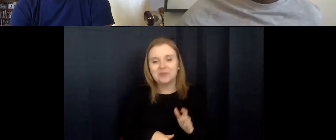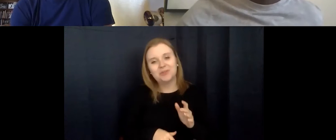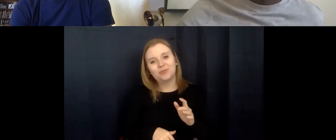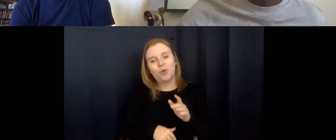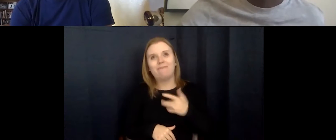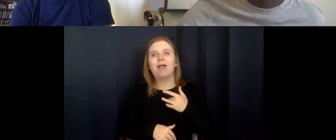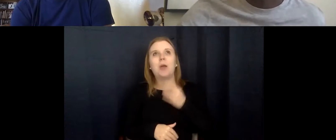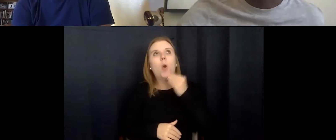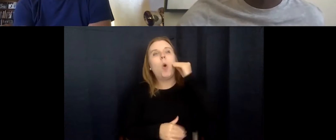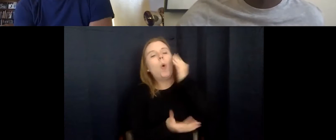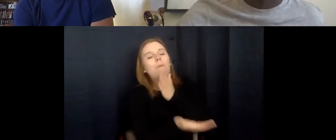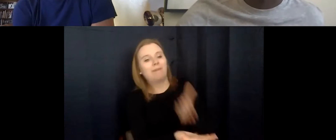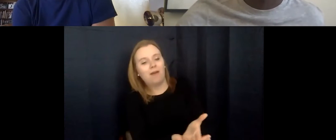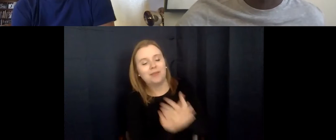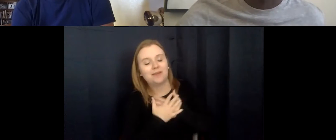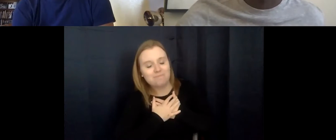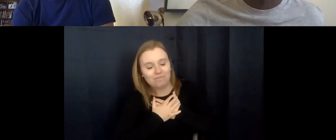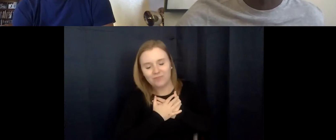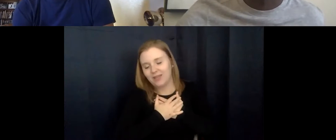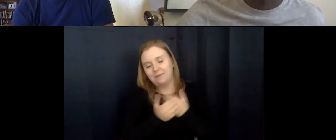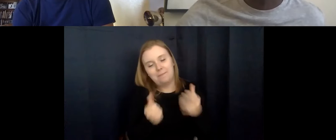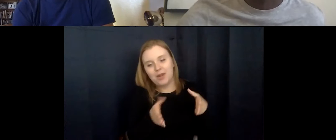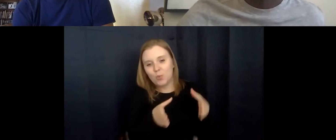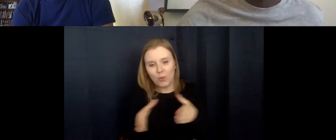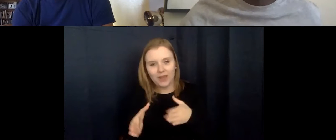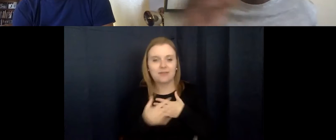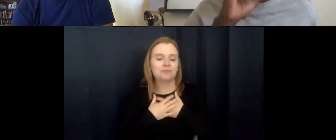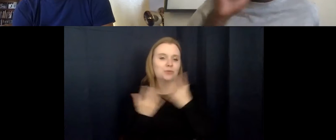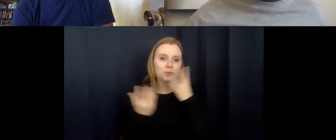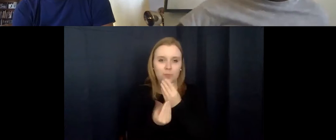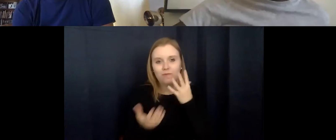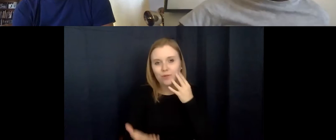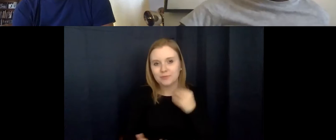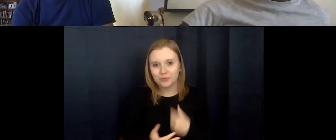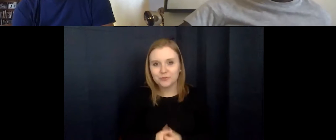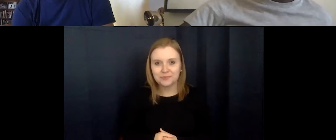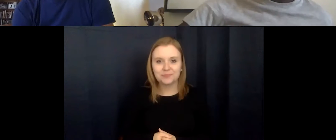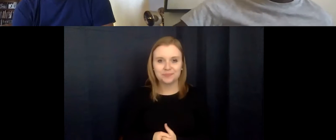of so many ways, really. It was a beautiful experience.